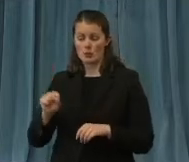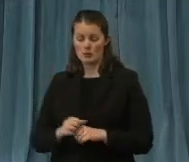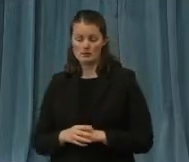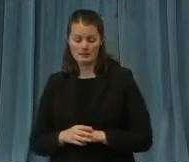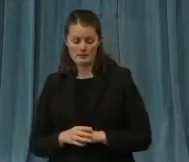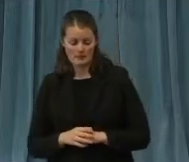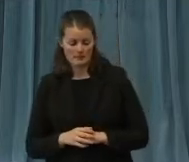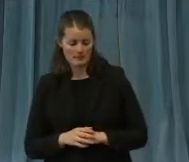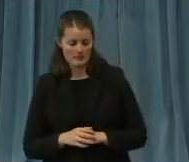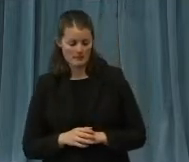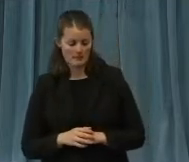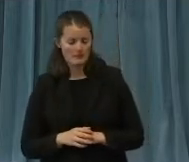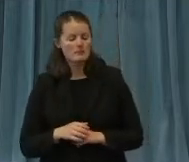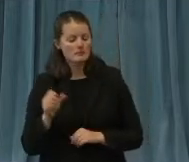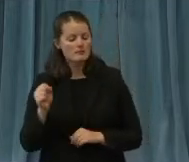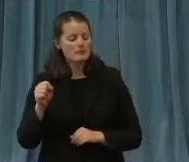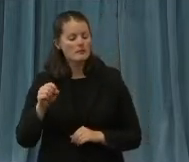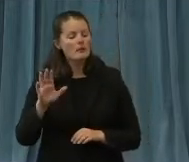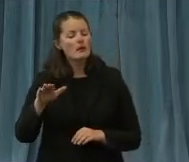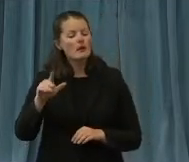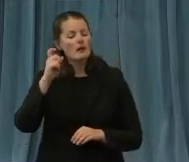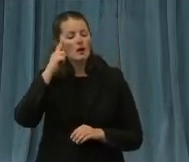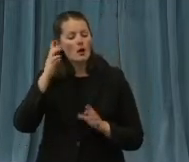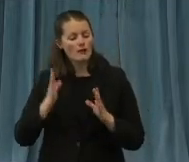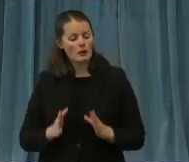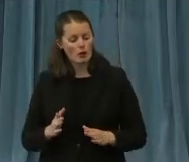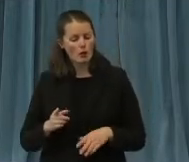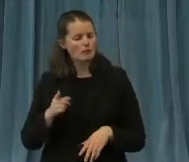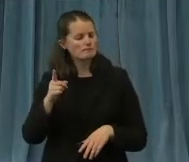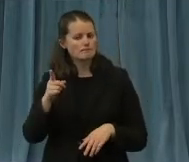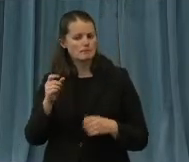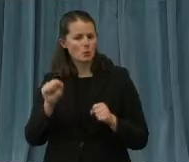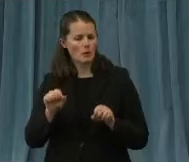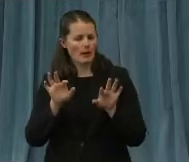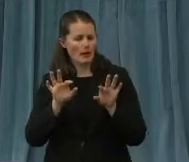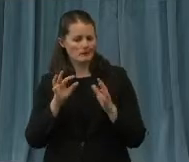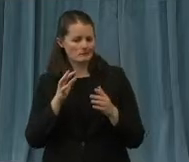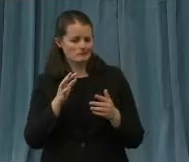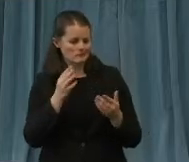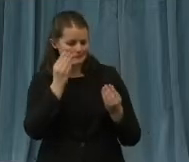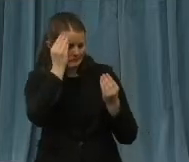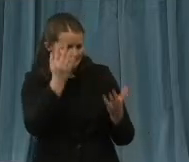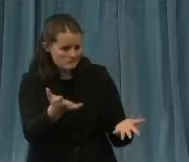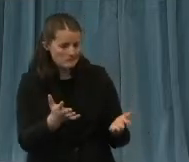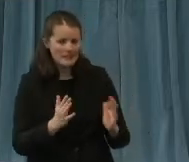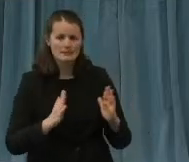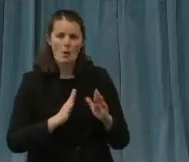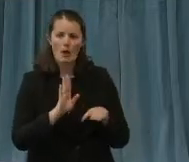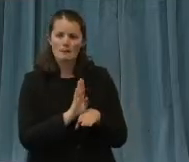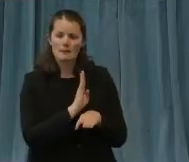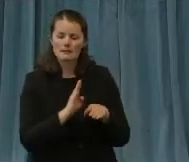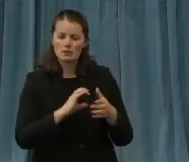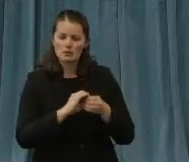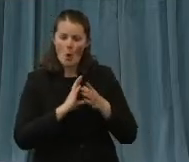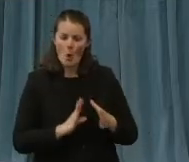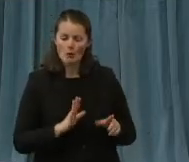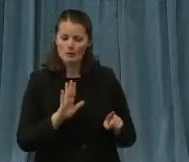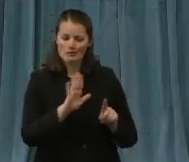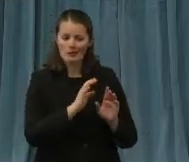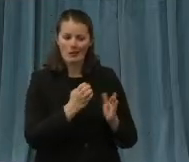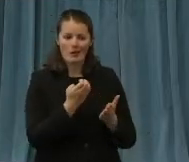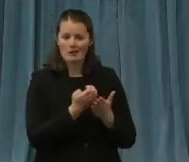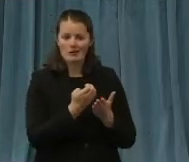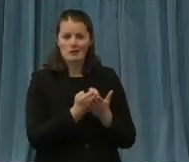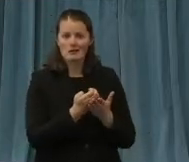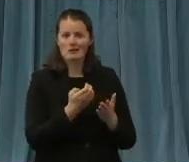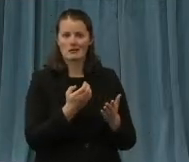3, actually, here in Las Vegas. Governor Sisolak, what could you tell the small business owners who are incurring more and more financial losses with every